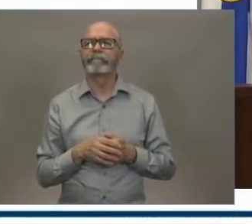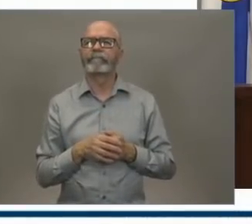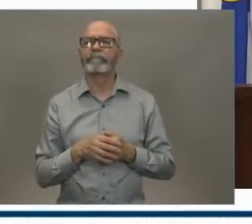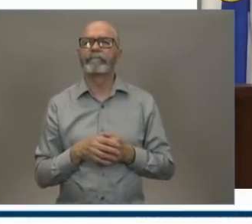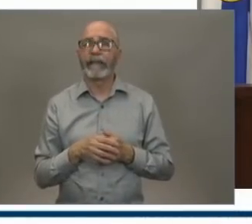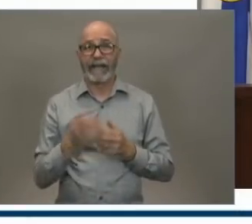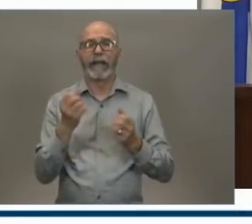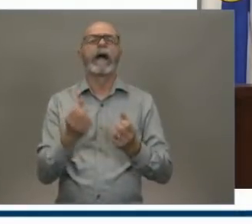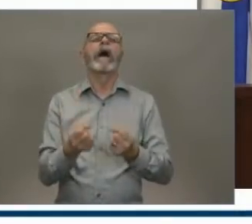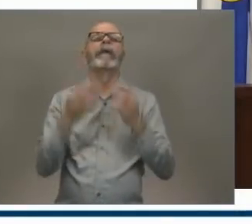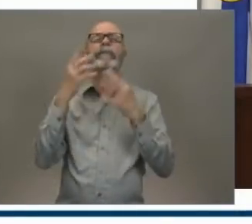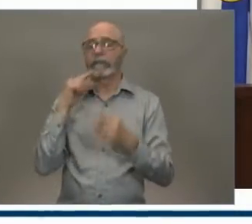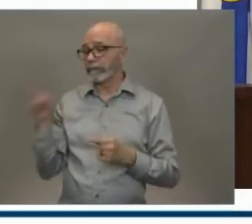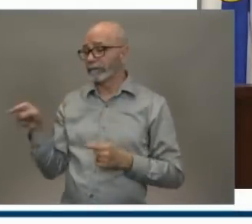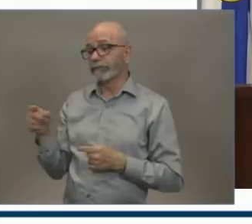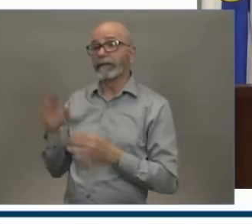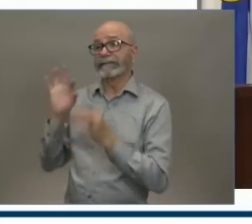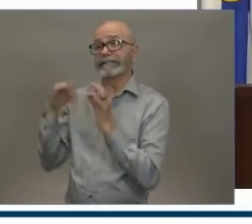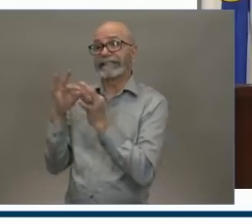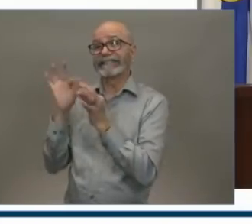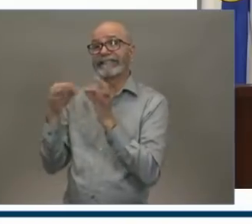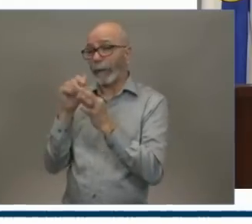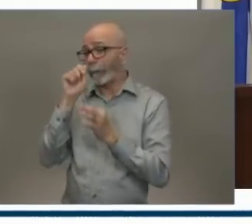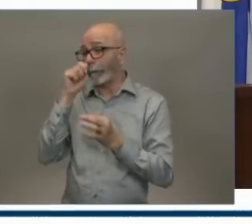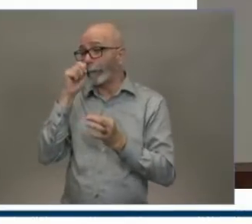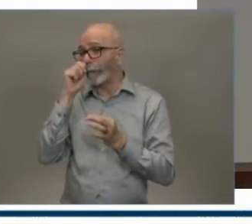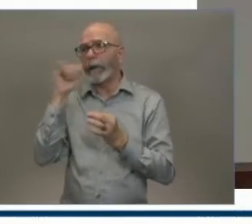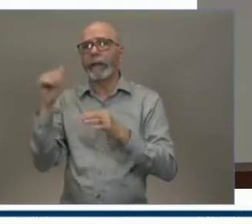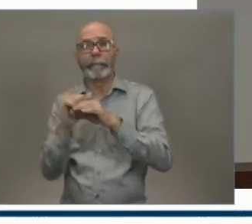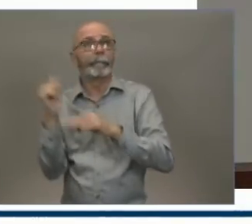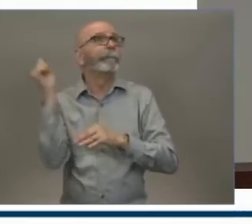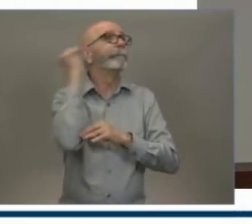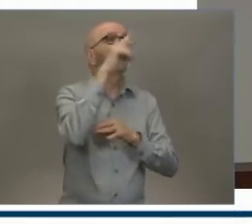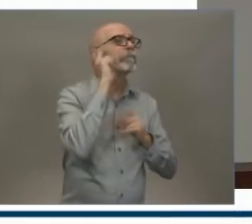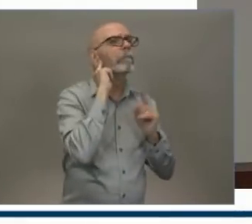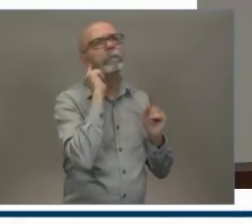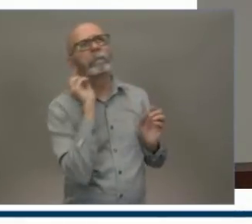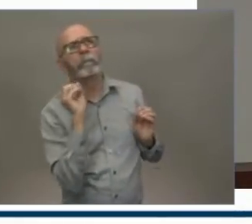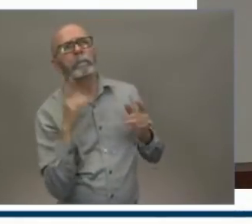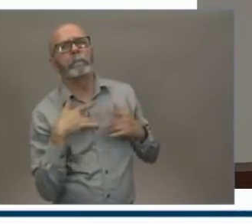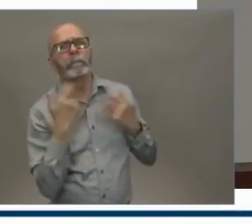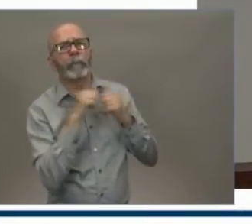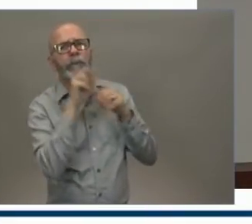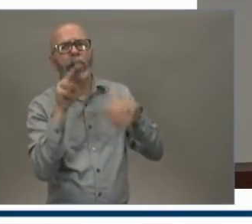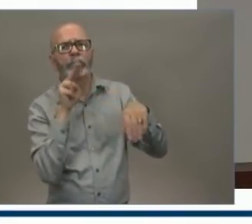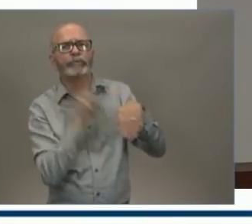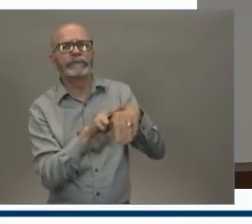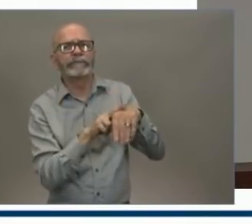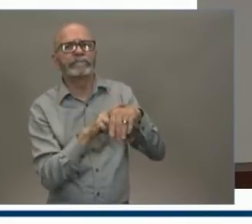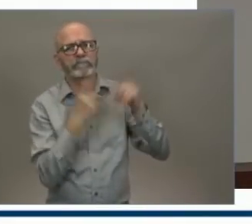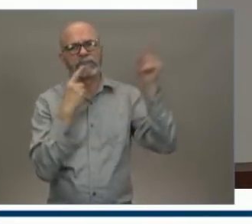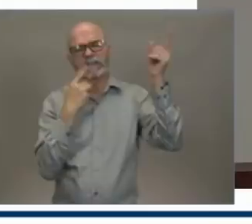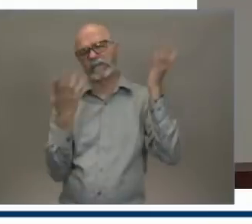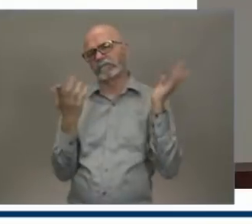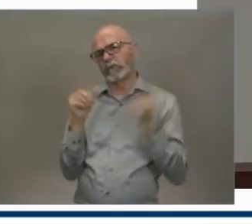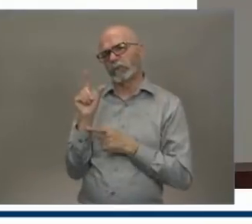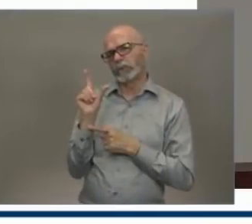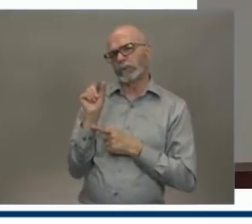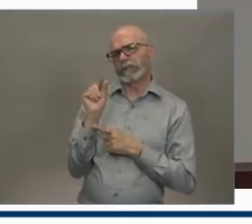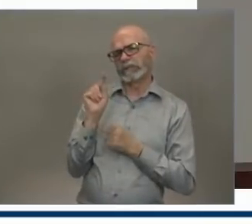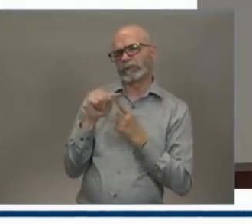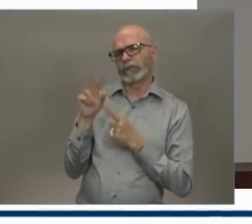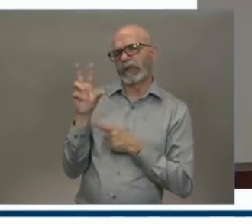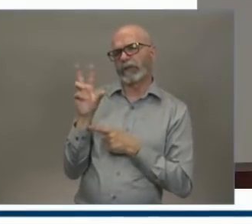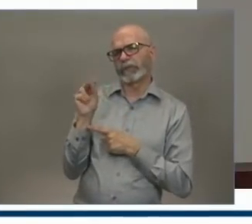that we sent to the national lab? I think there's a range of 20 to 30 that they're waiting. The lab is looking at waiting results to come